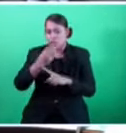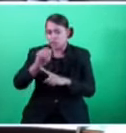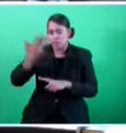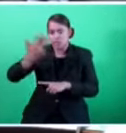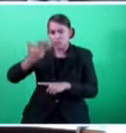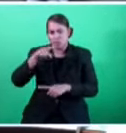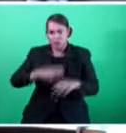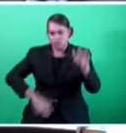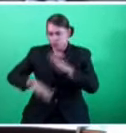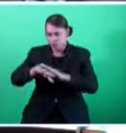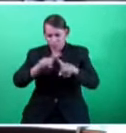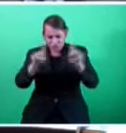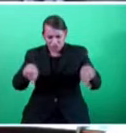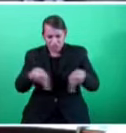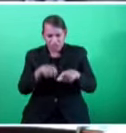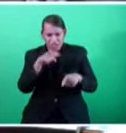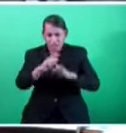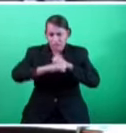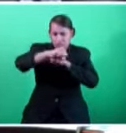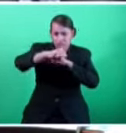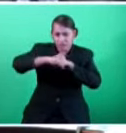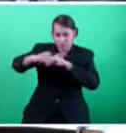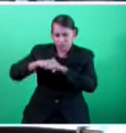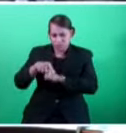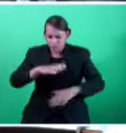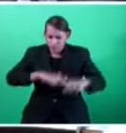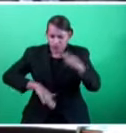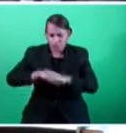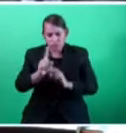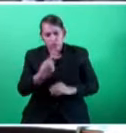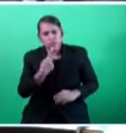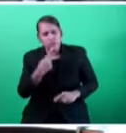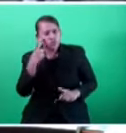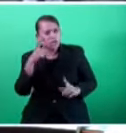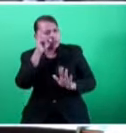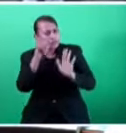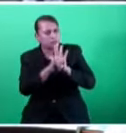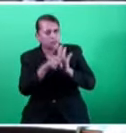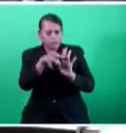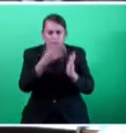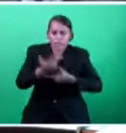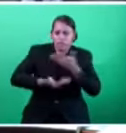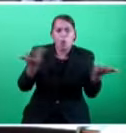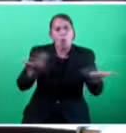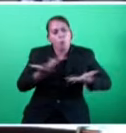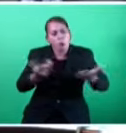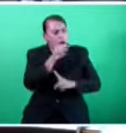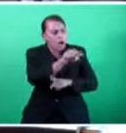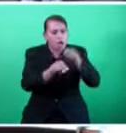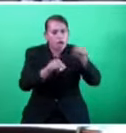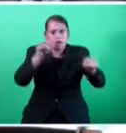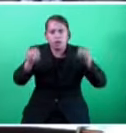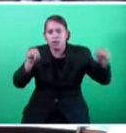in the paper exactly identifying where this waterways is, or where these waterways